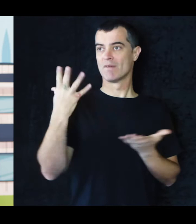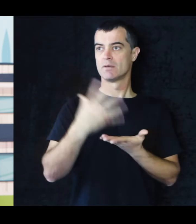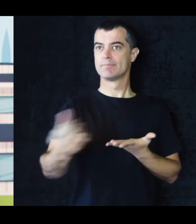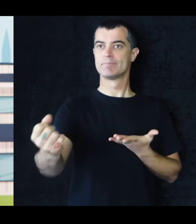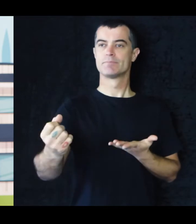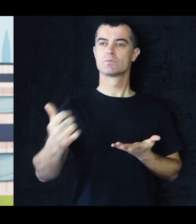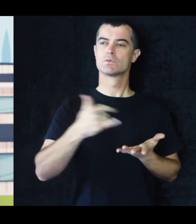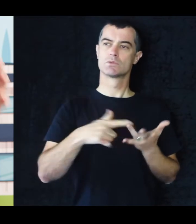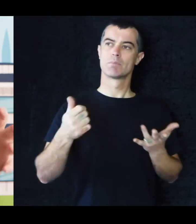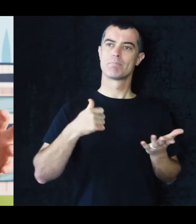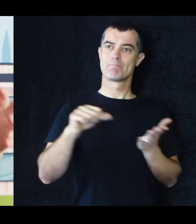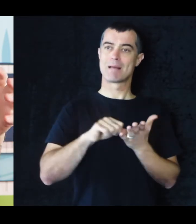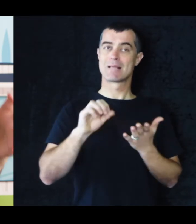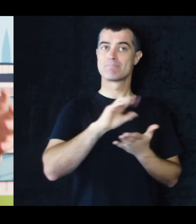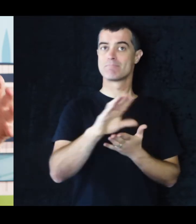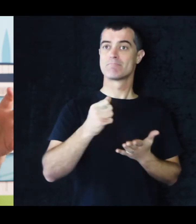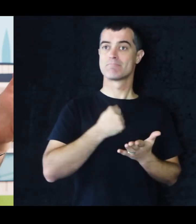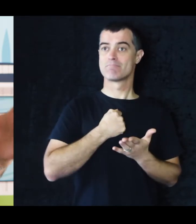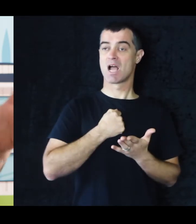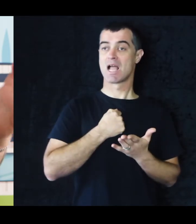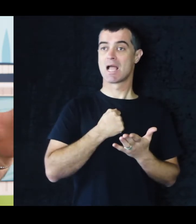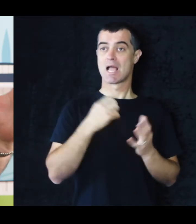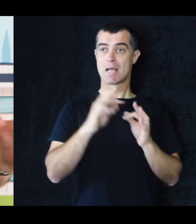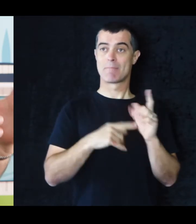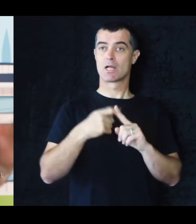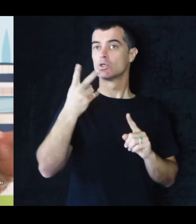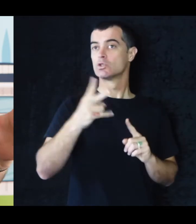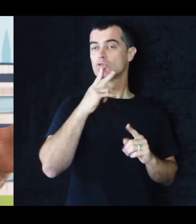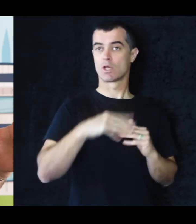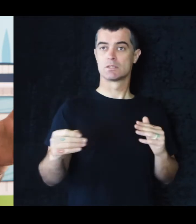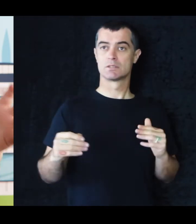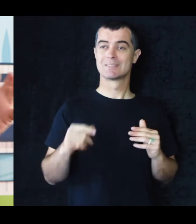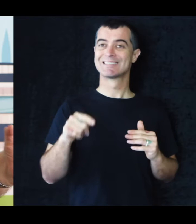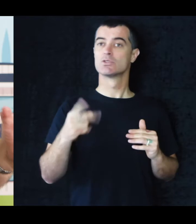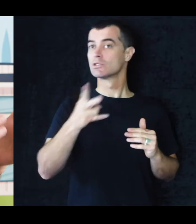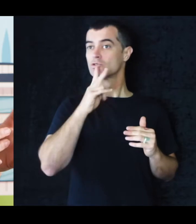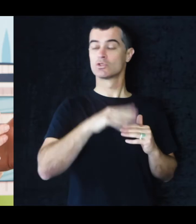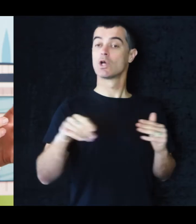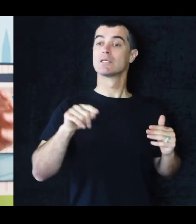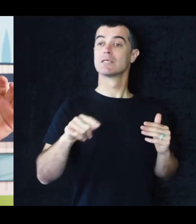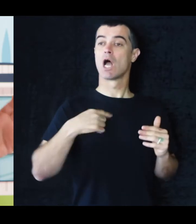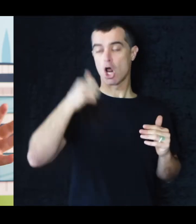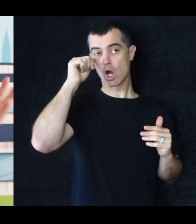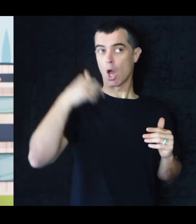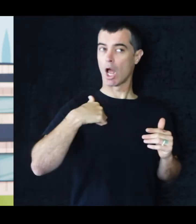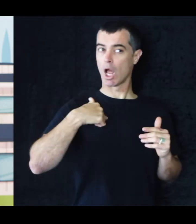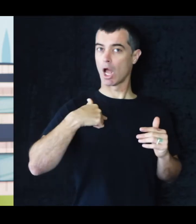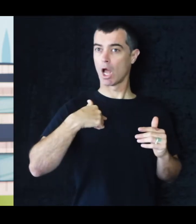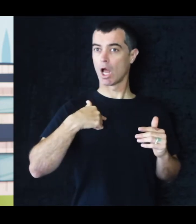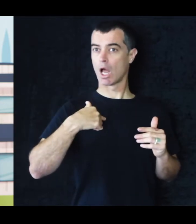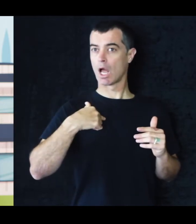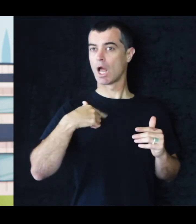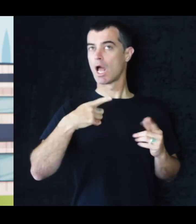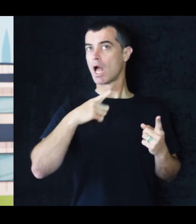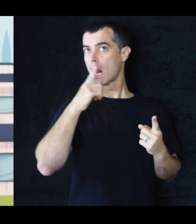already taken out. So what money goes into my bank is $200. That $200, I know that I've got light, I've